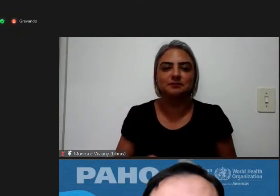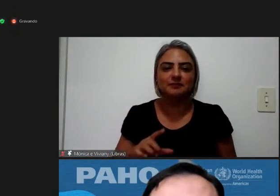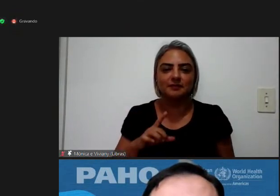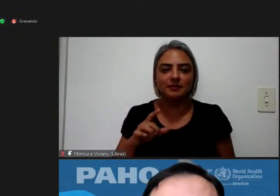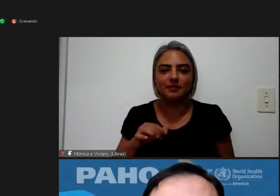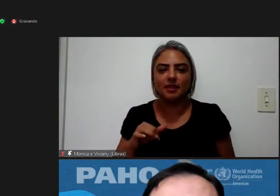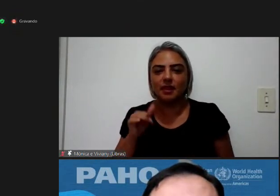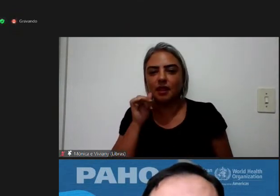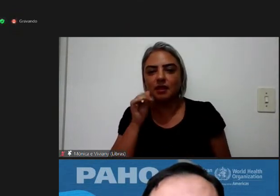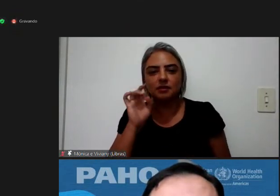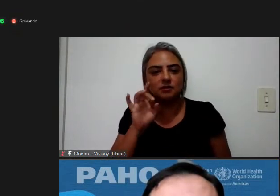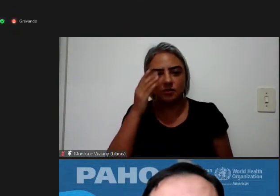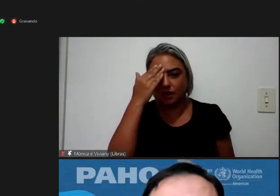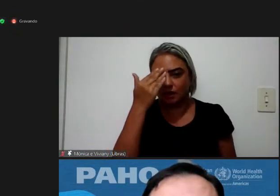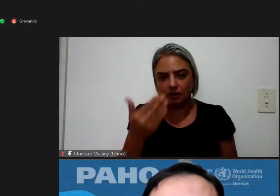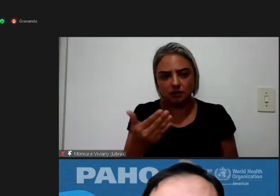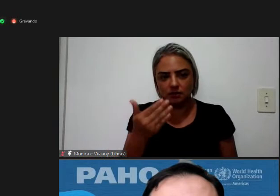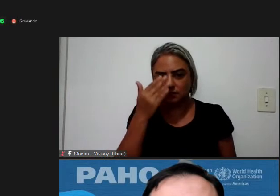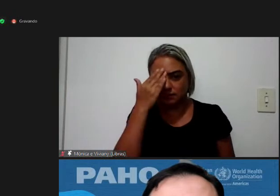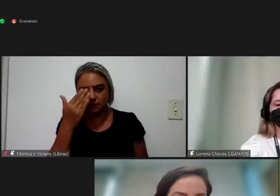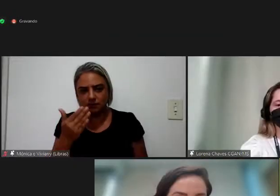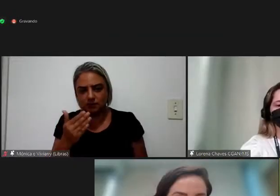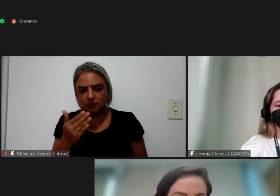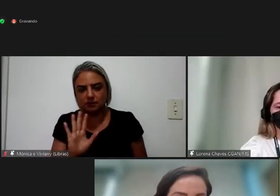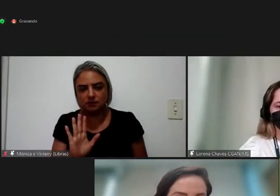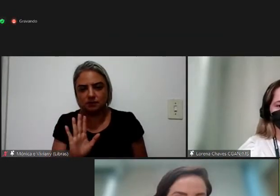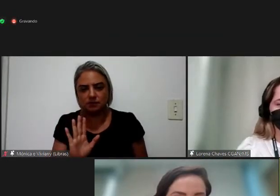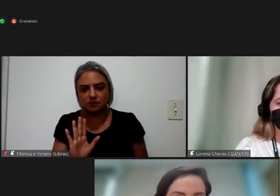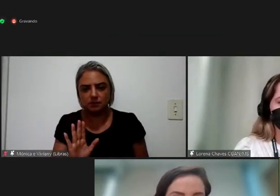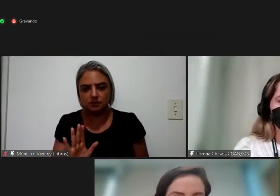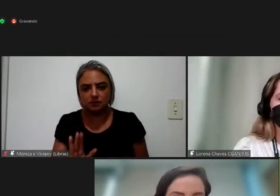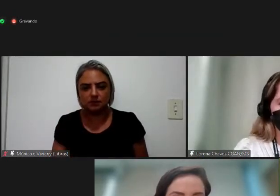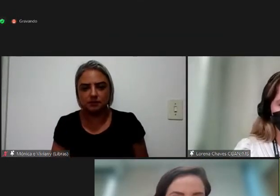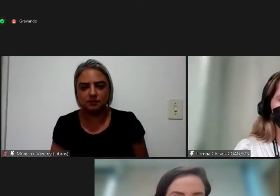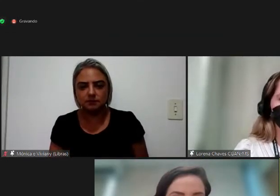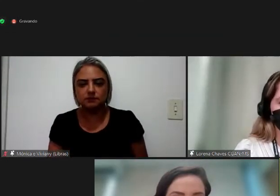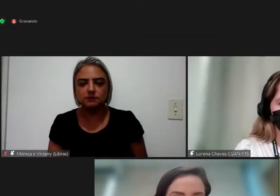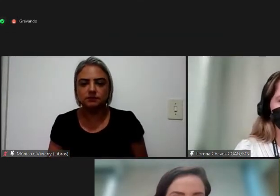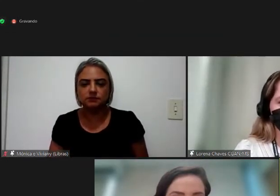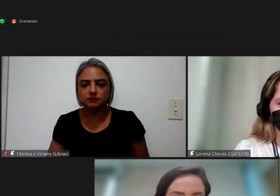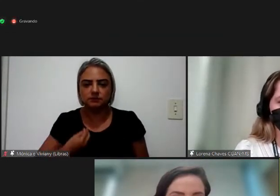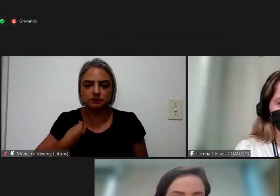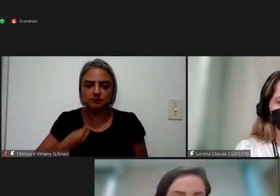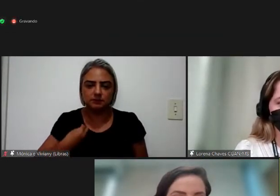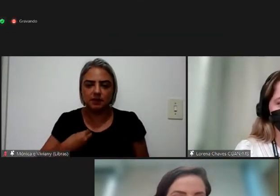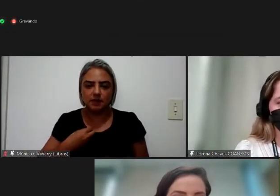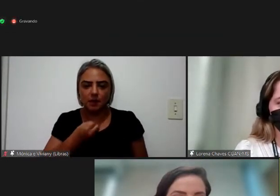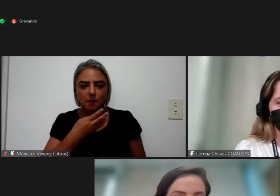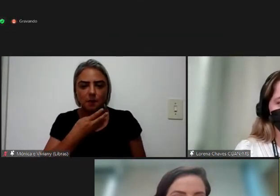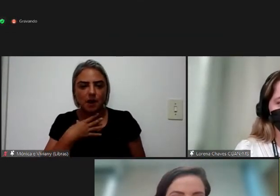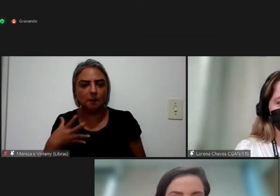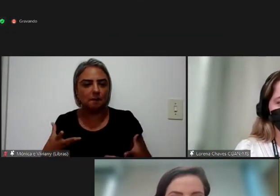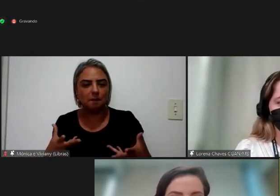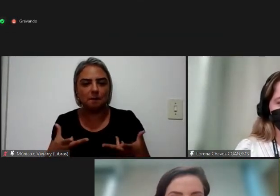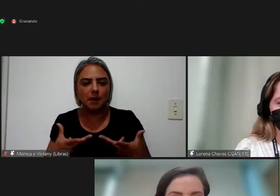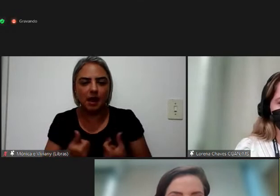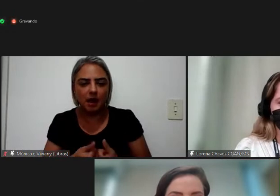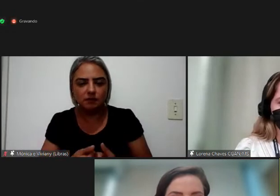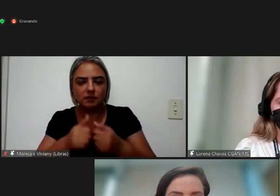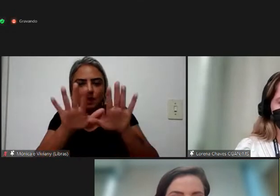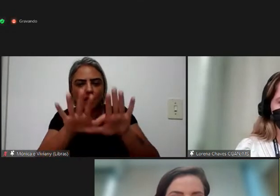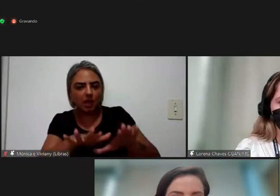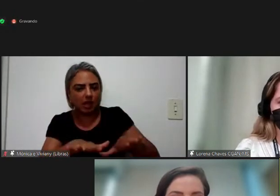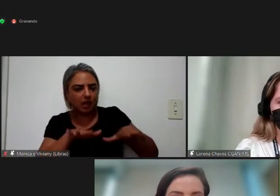Só agradecer mesmo, Lara. Just to thank for the participation and to wish you a